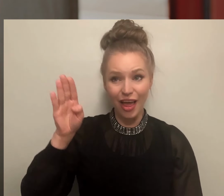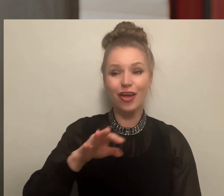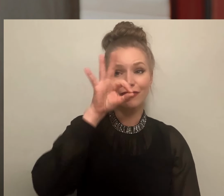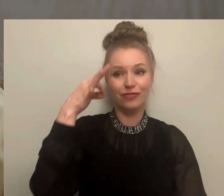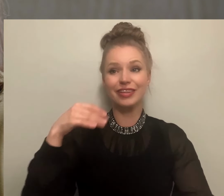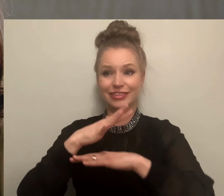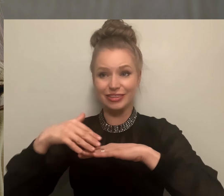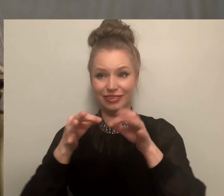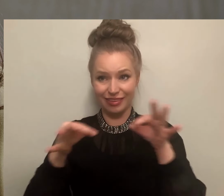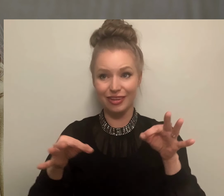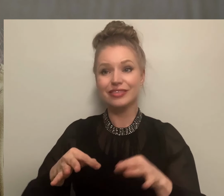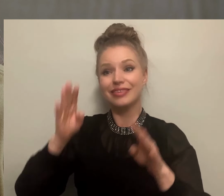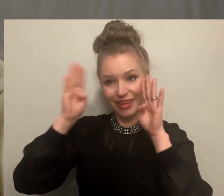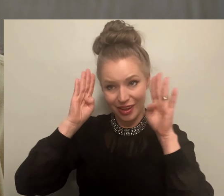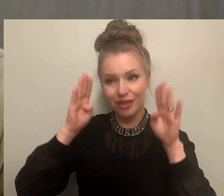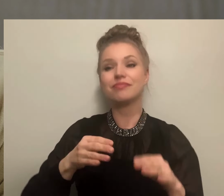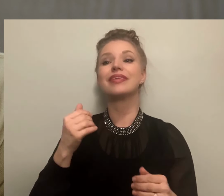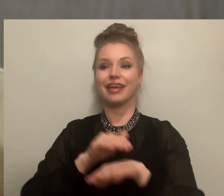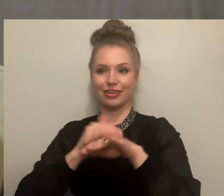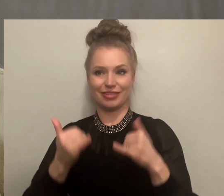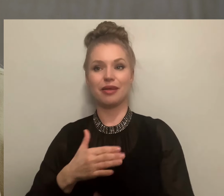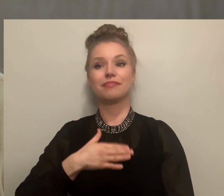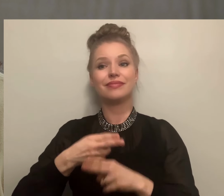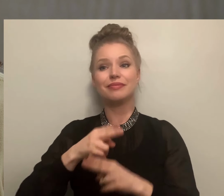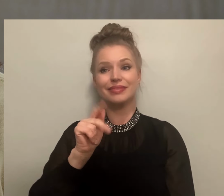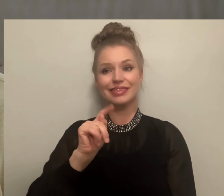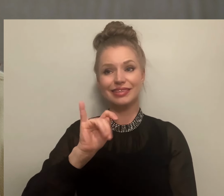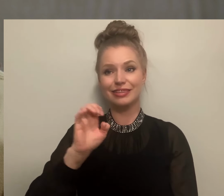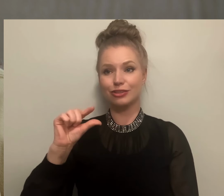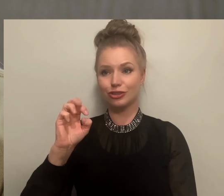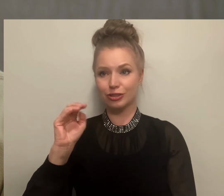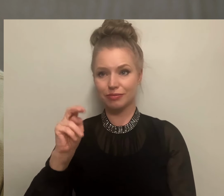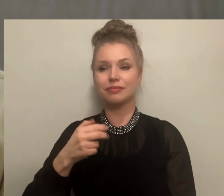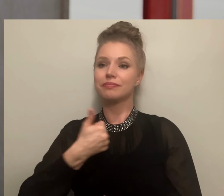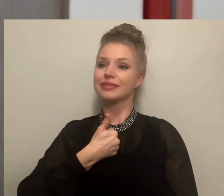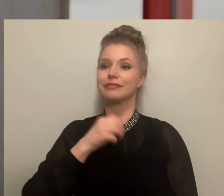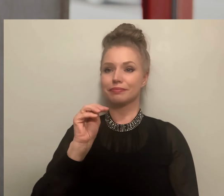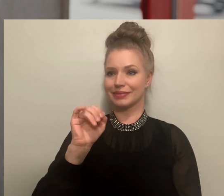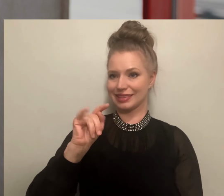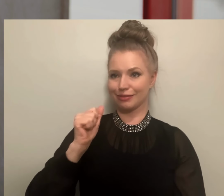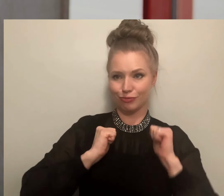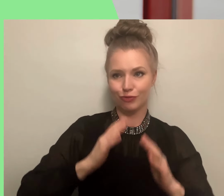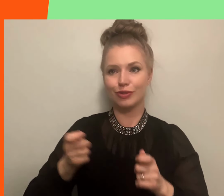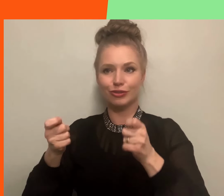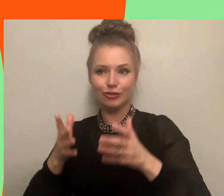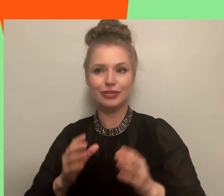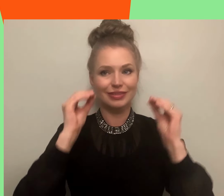Hi, my name is Katie German. I'm a Métis performer, director, educator, mother.